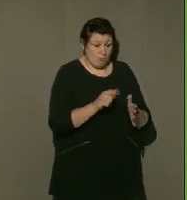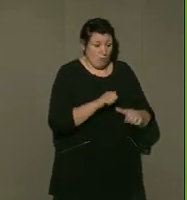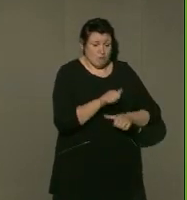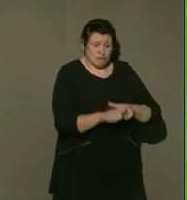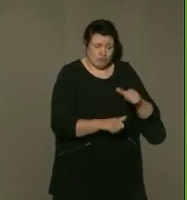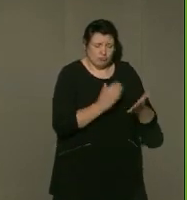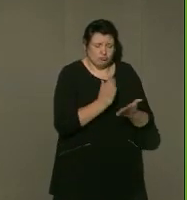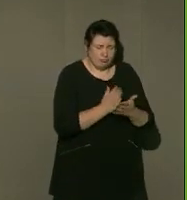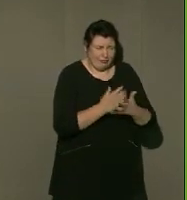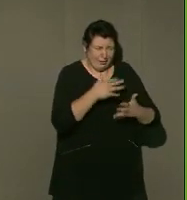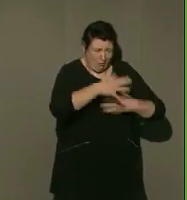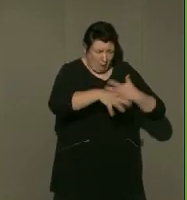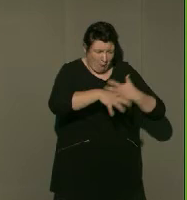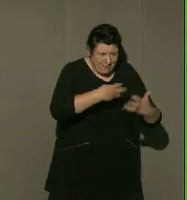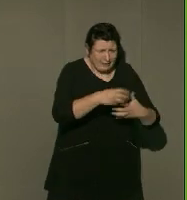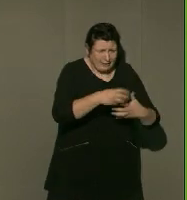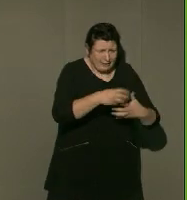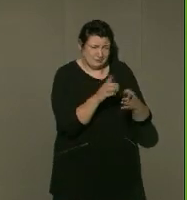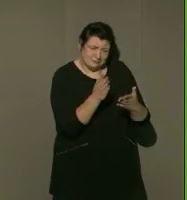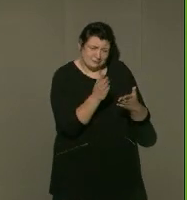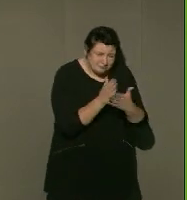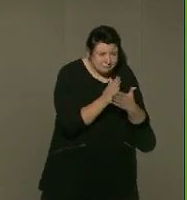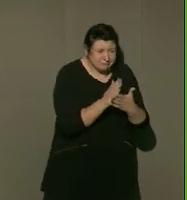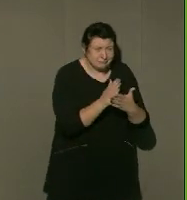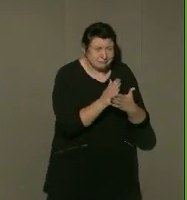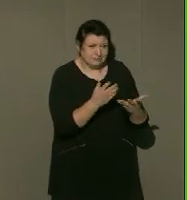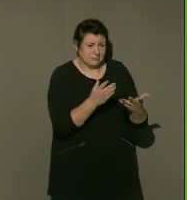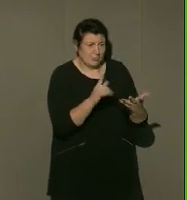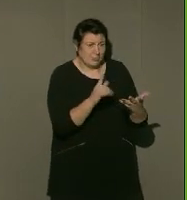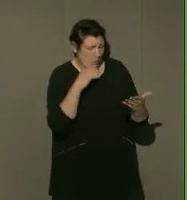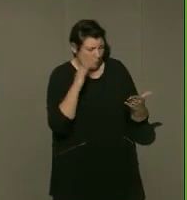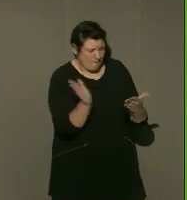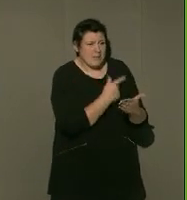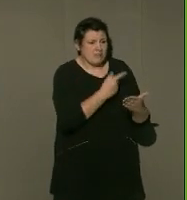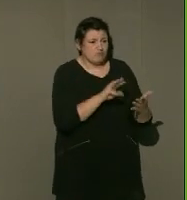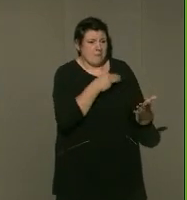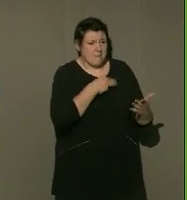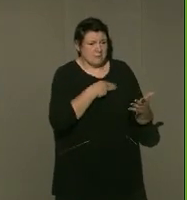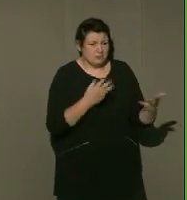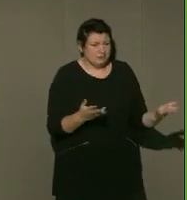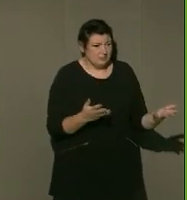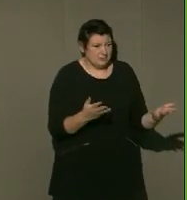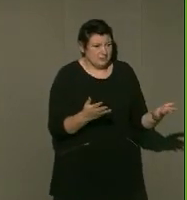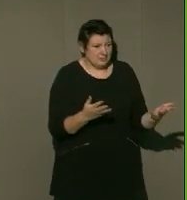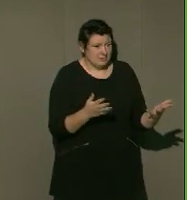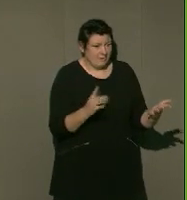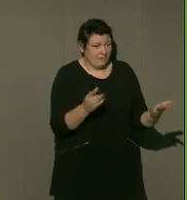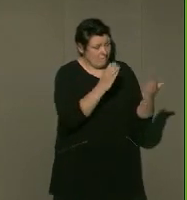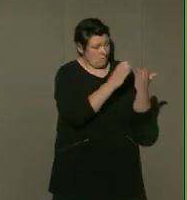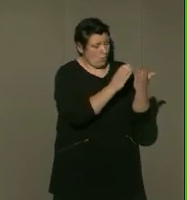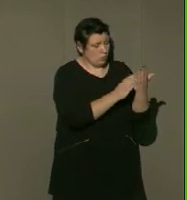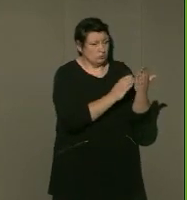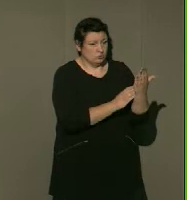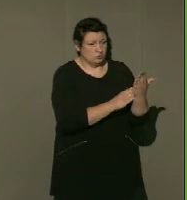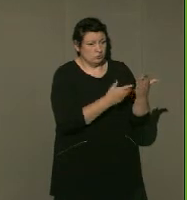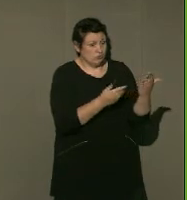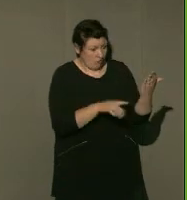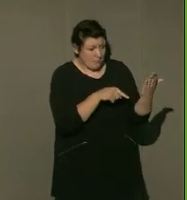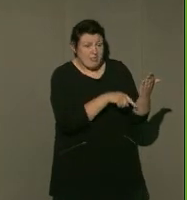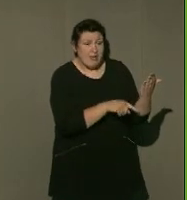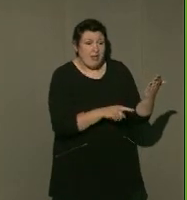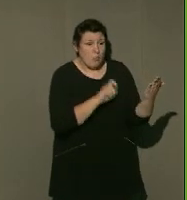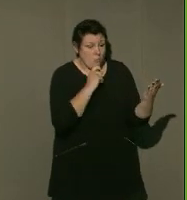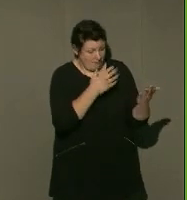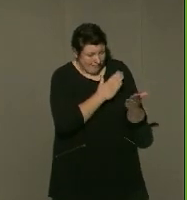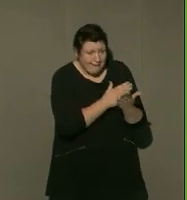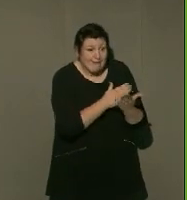very vague, what was actually passed by the membership. And had the Constitution itself gone, then it would be very